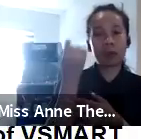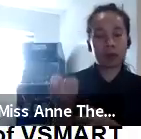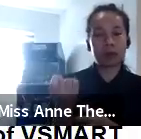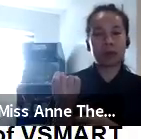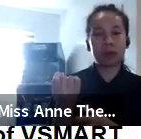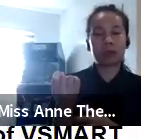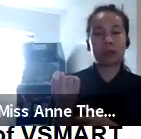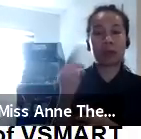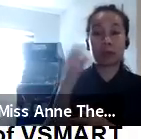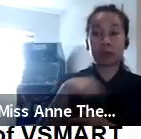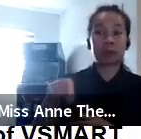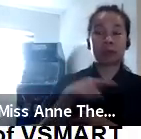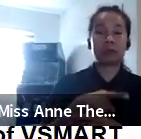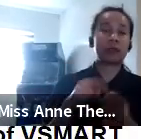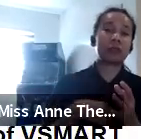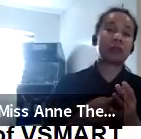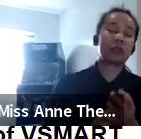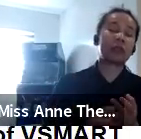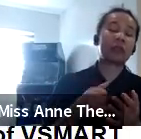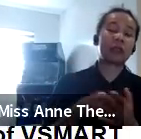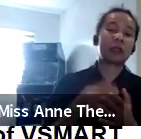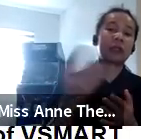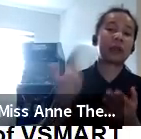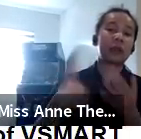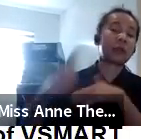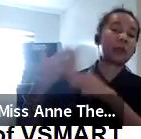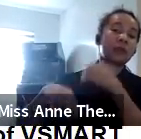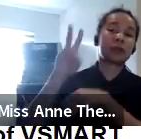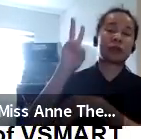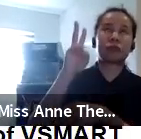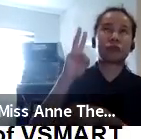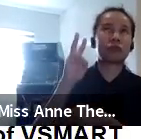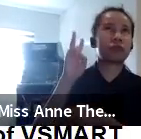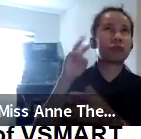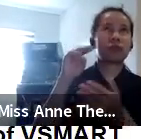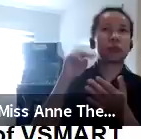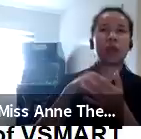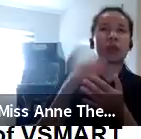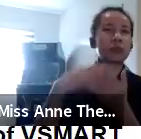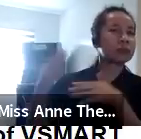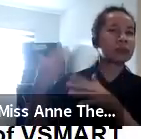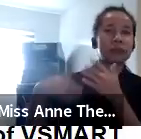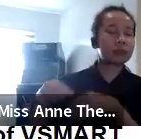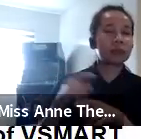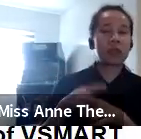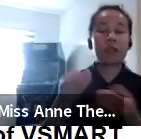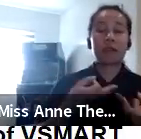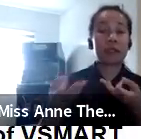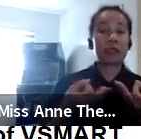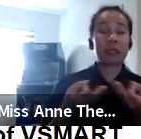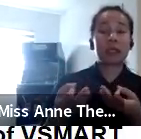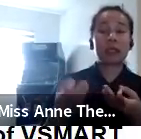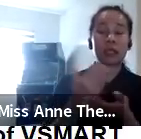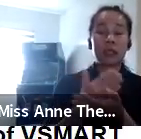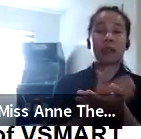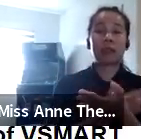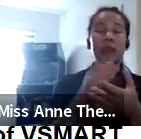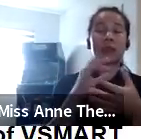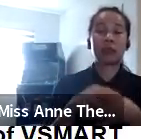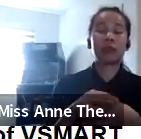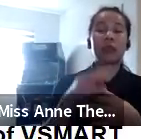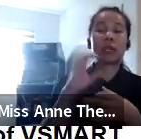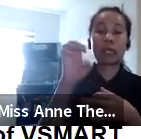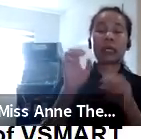we started it way back 20 something. So we facilitated the development of interactive